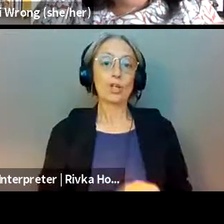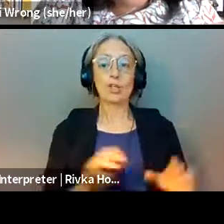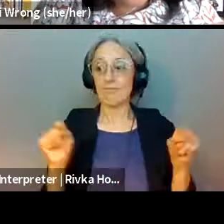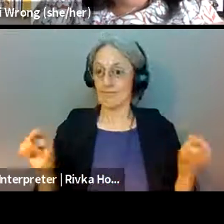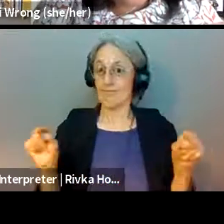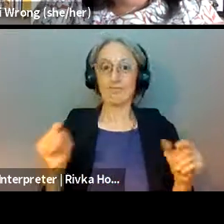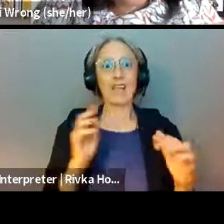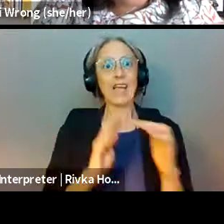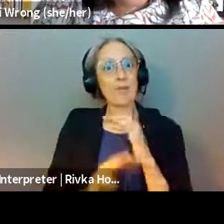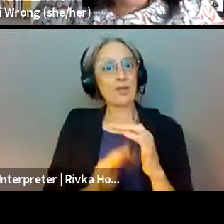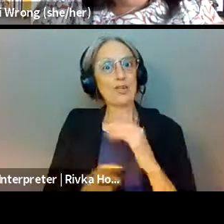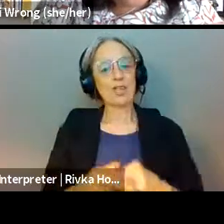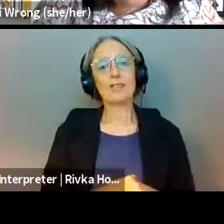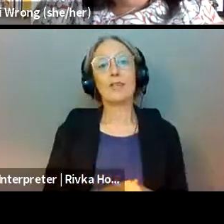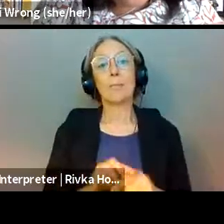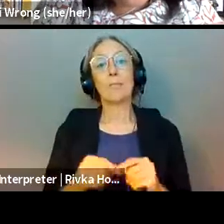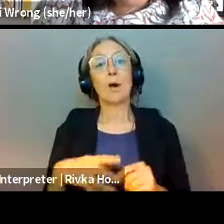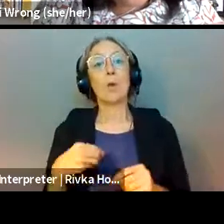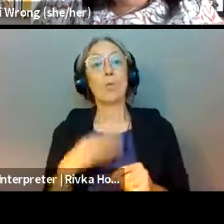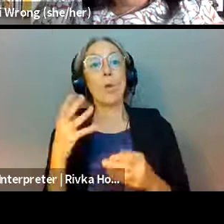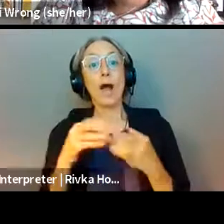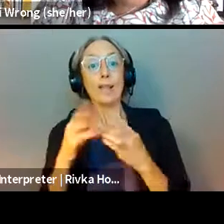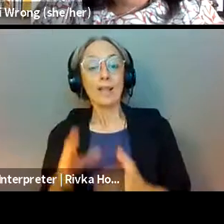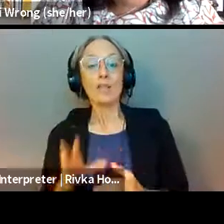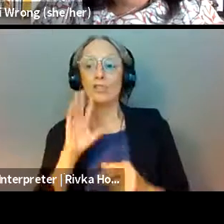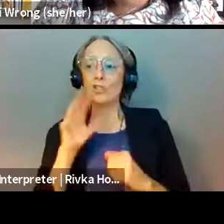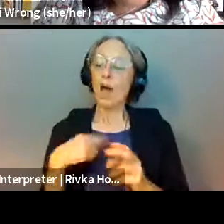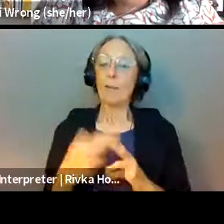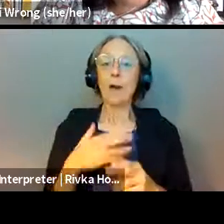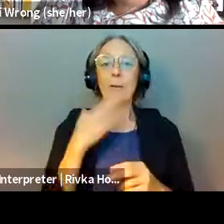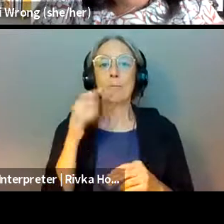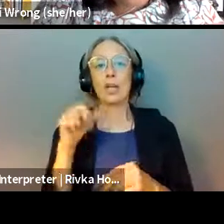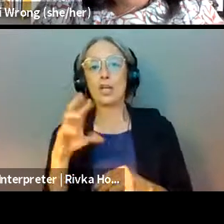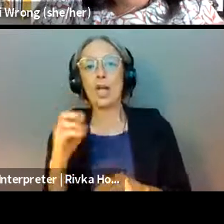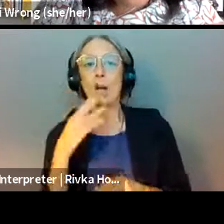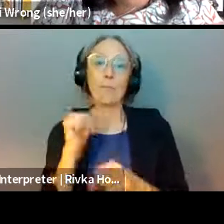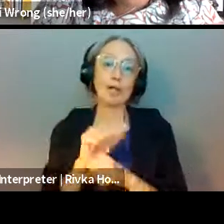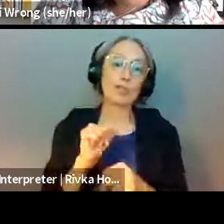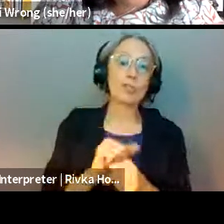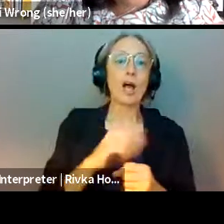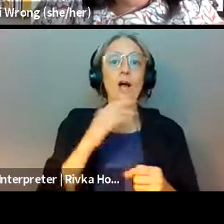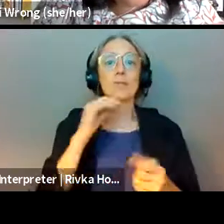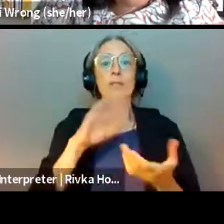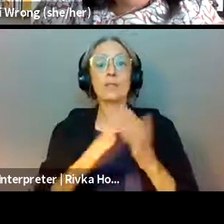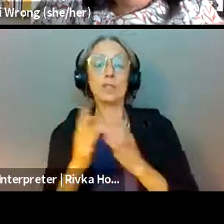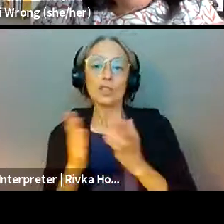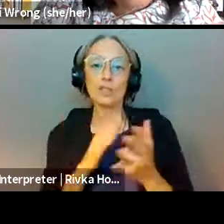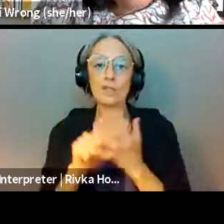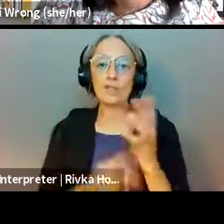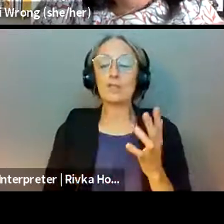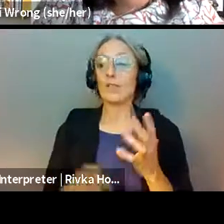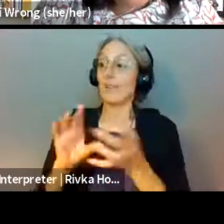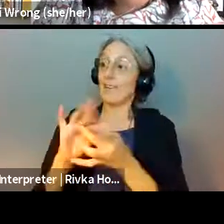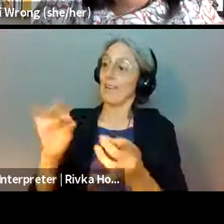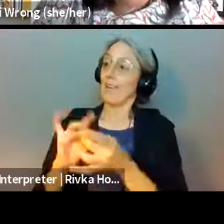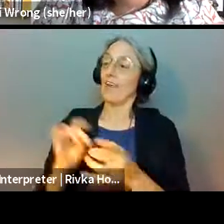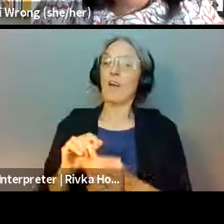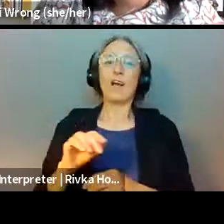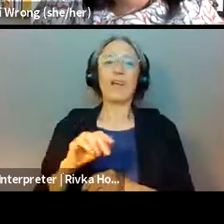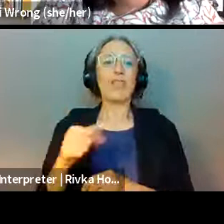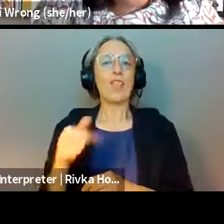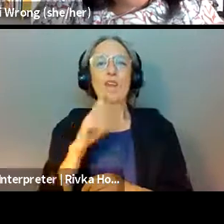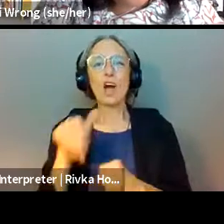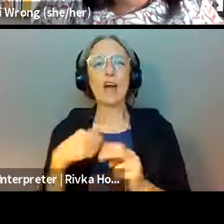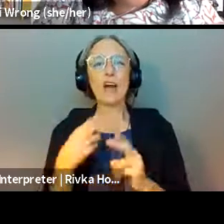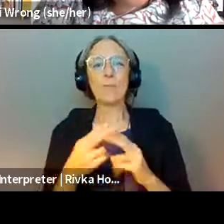talking about better care, better jobs, and home and community-based services will hardly mention comprehensive immigration reform or